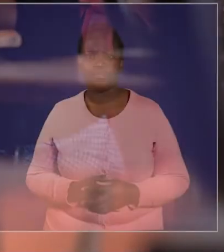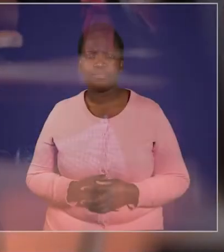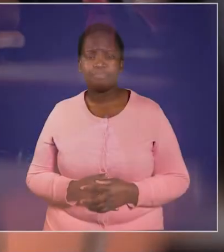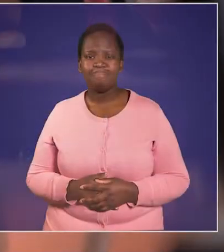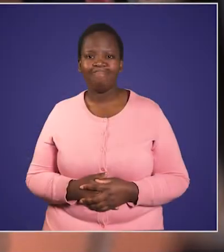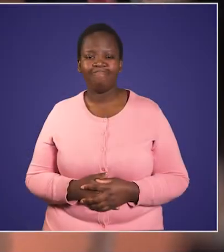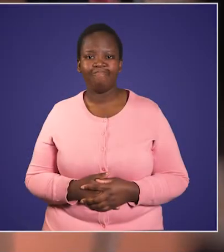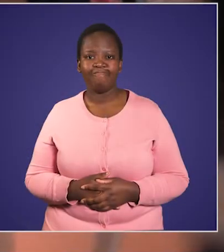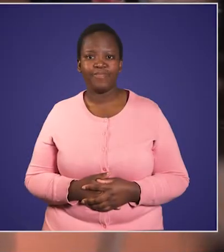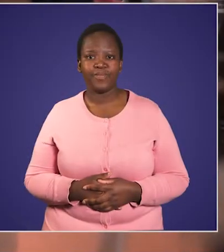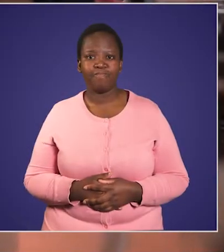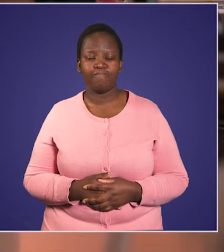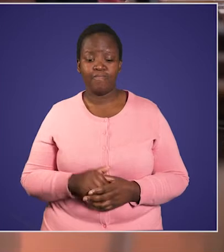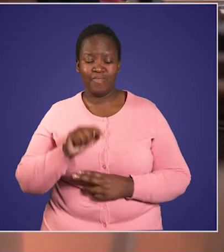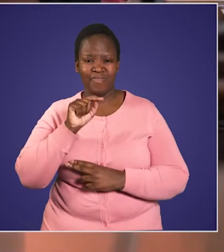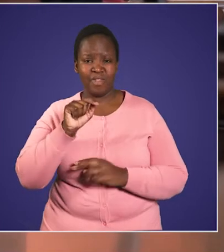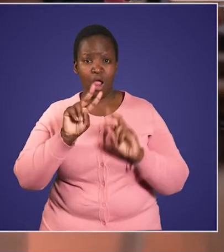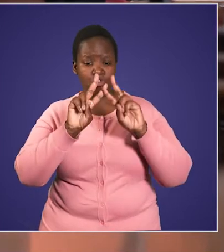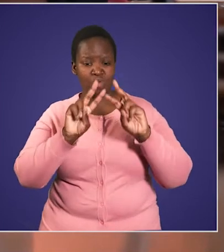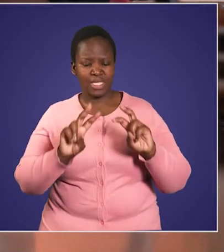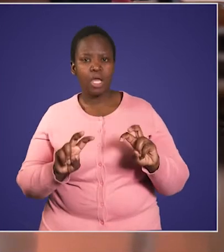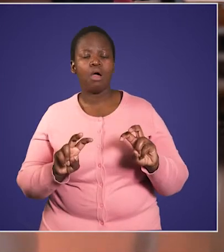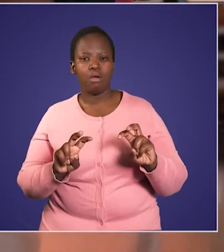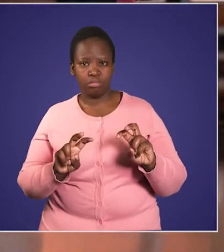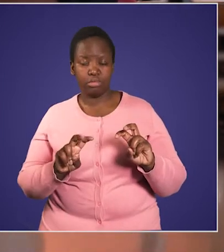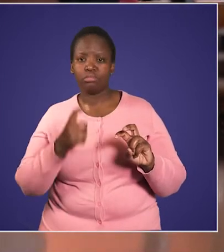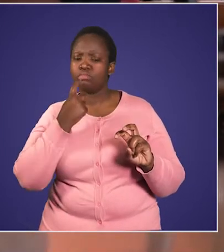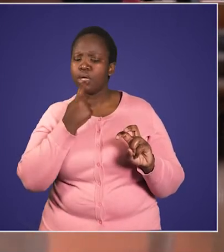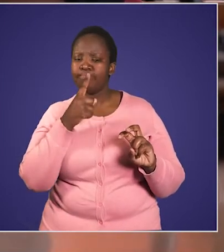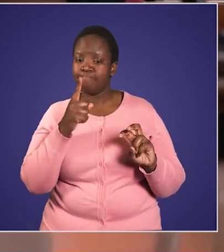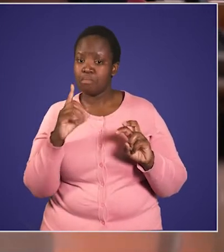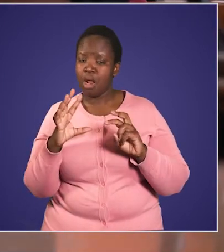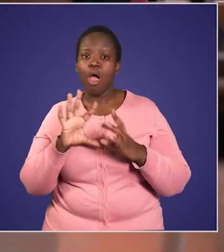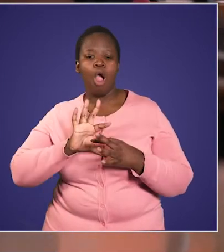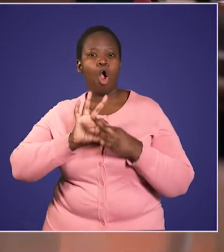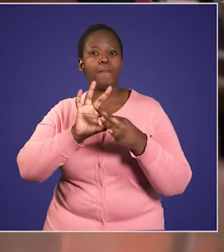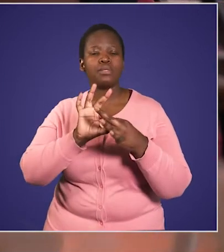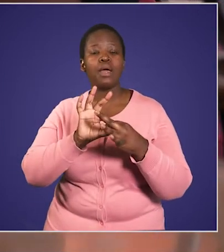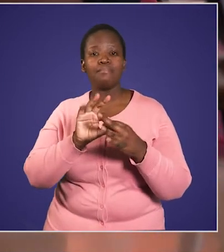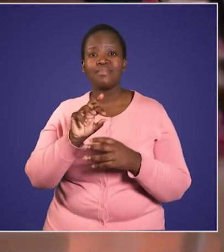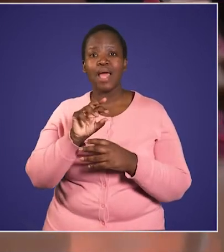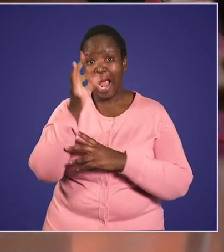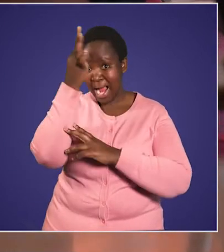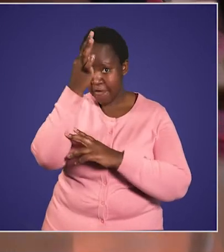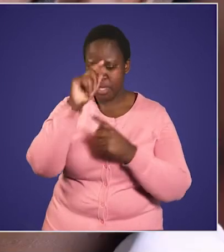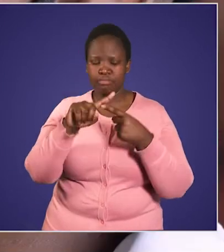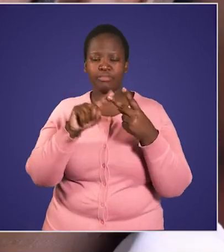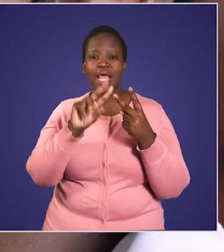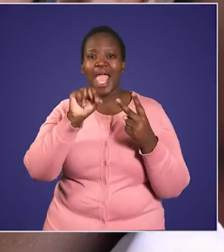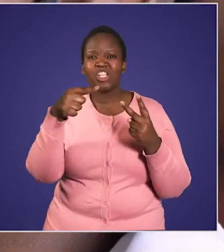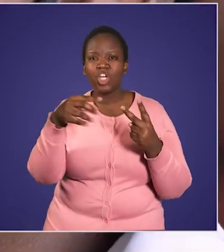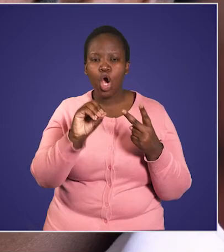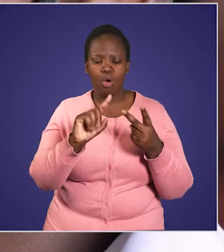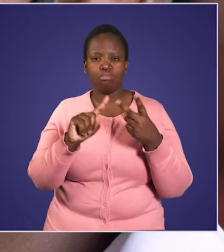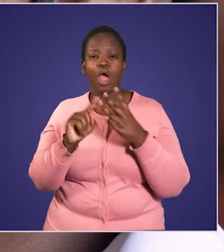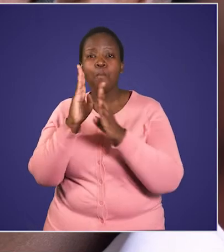Through the study, it is evident that a committed approach between government, NGOs, and the private sector is imperative